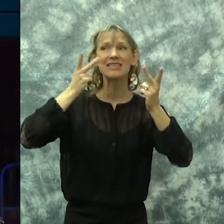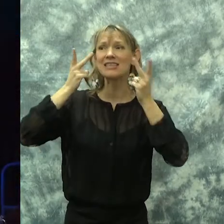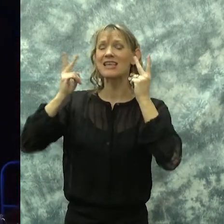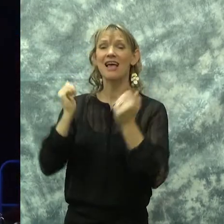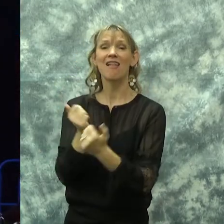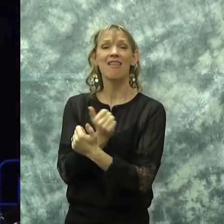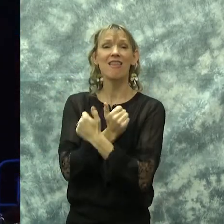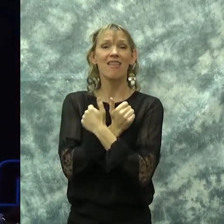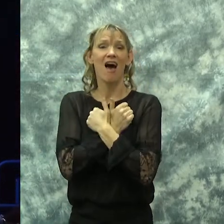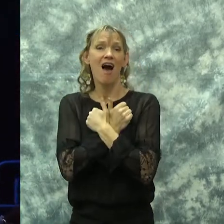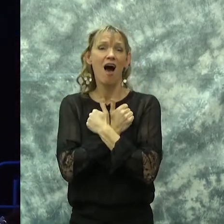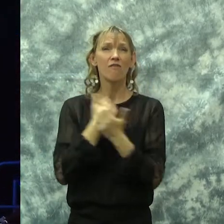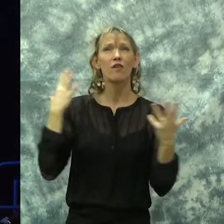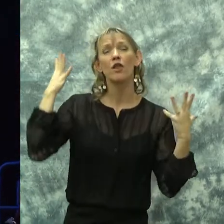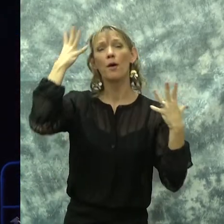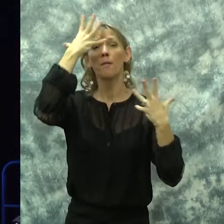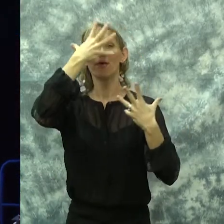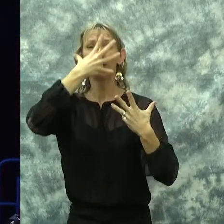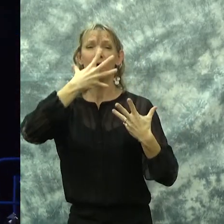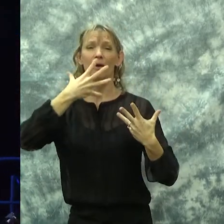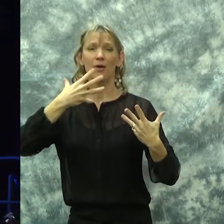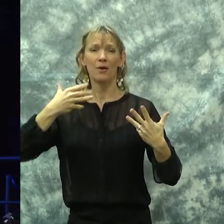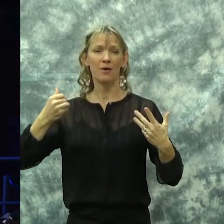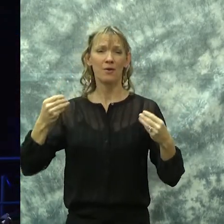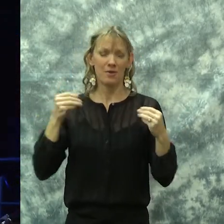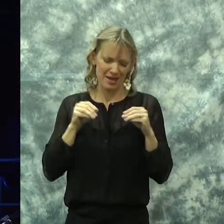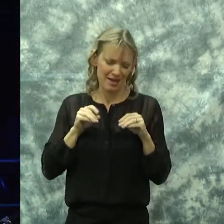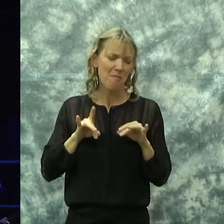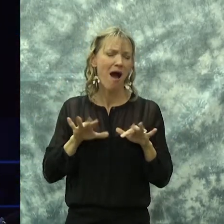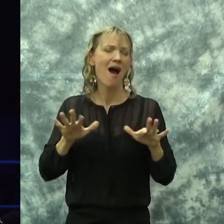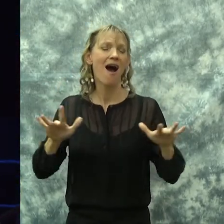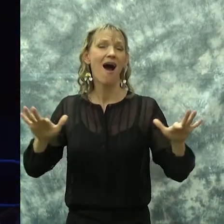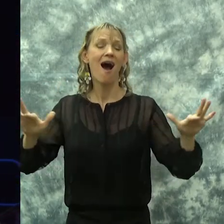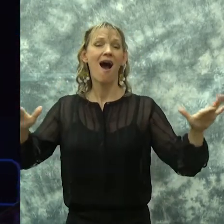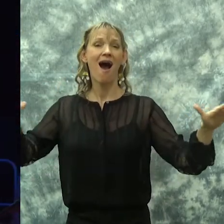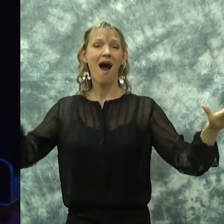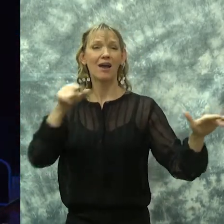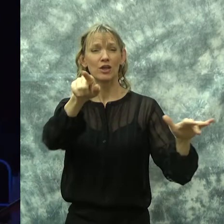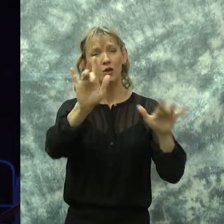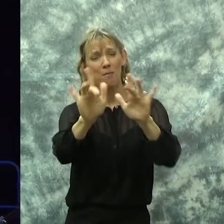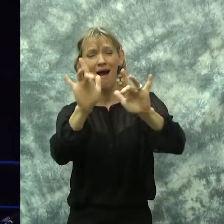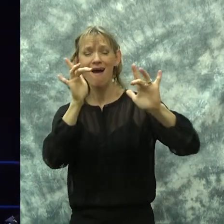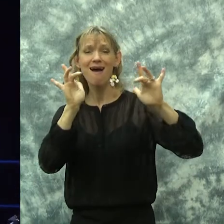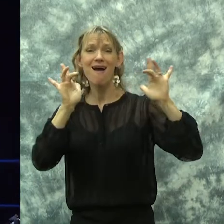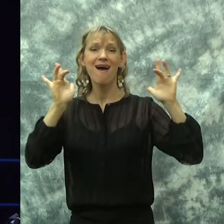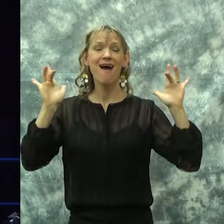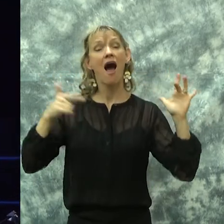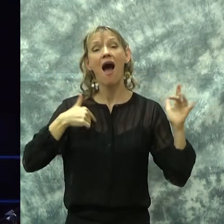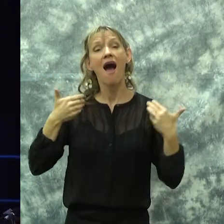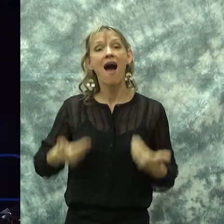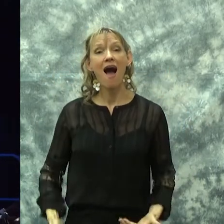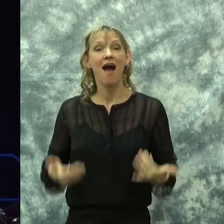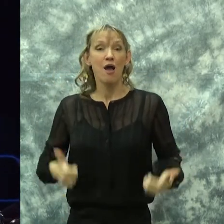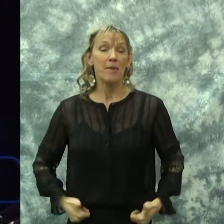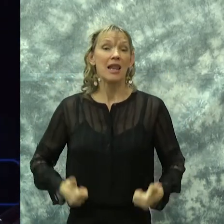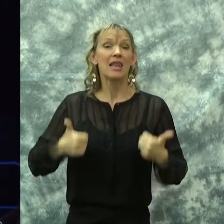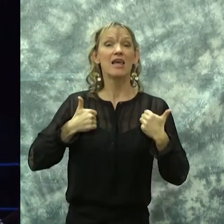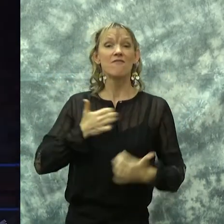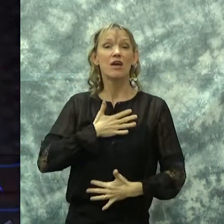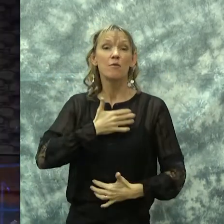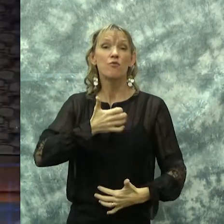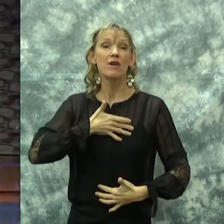and all the beauty that shines in you and me. I am the living,